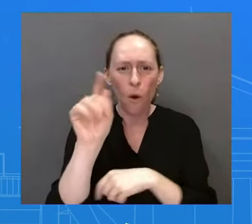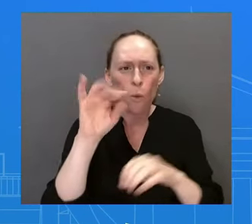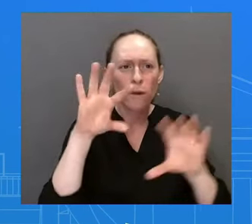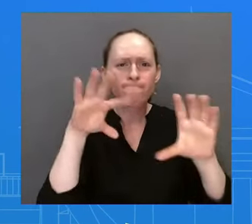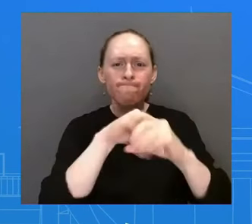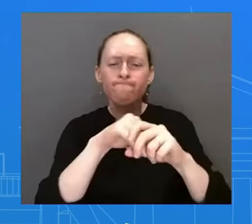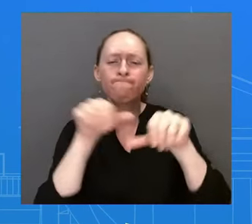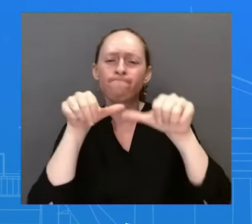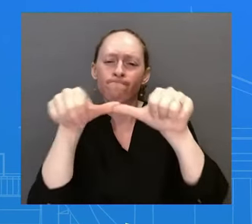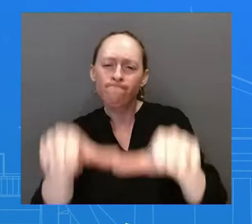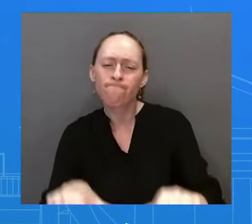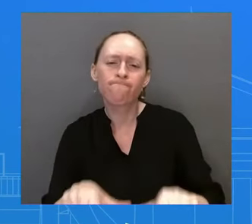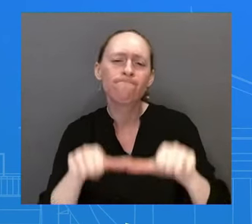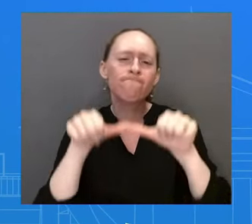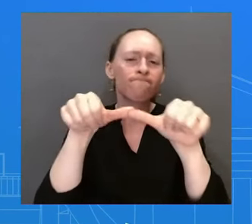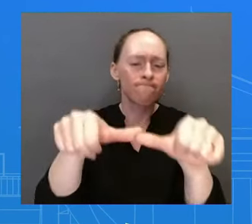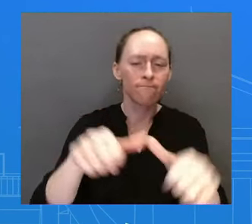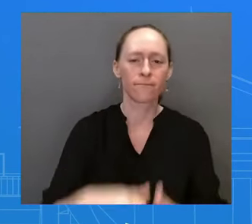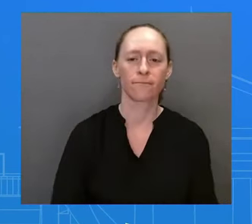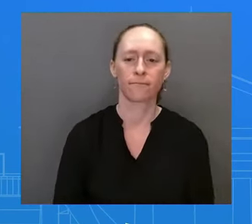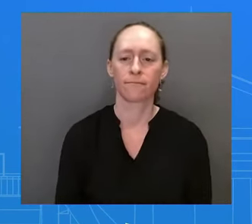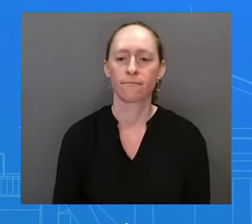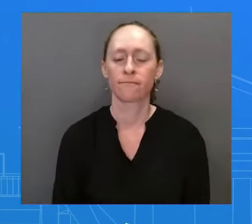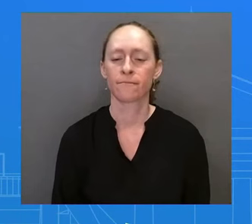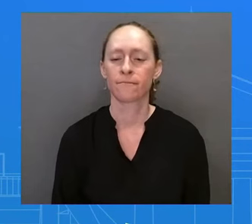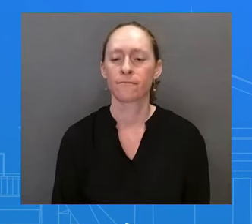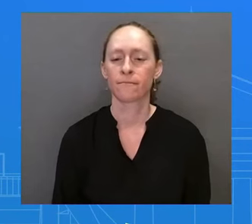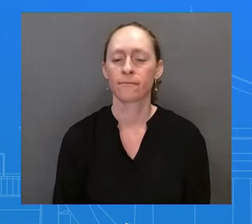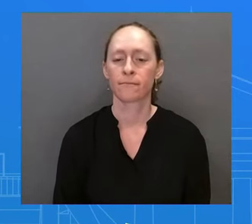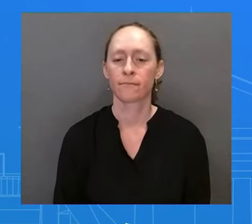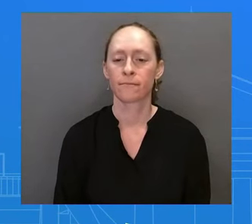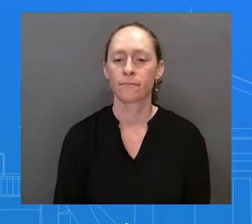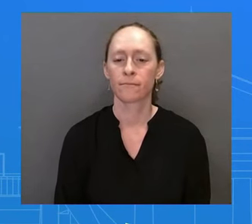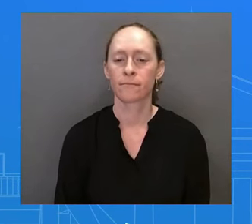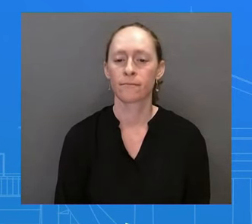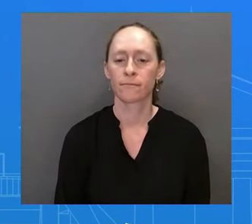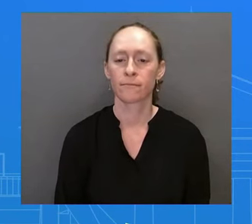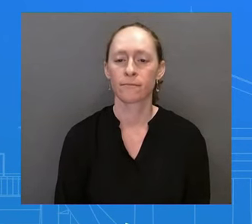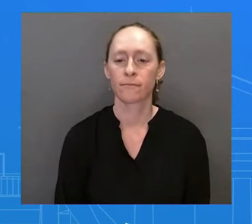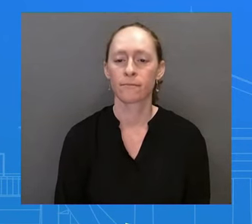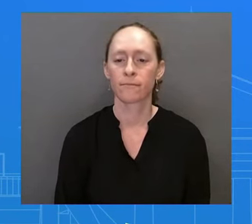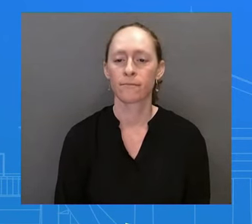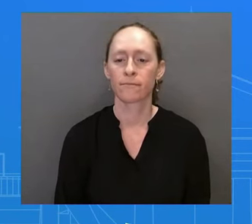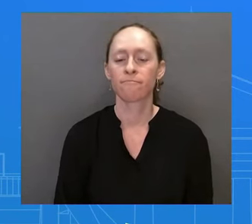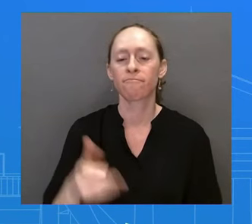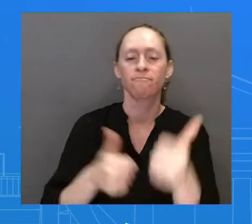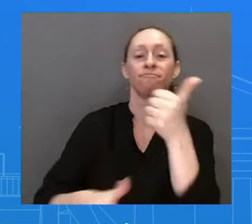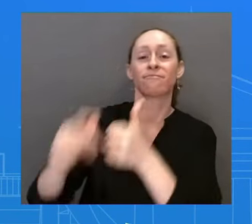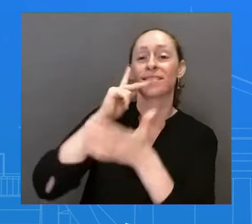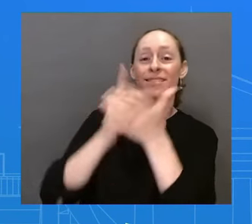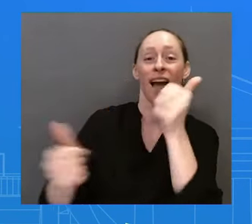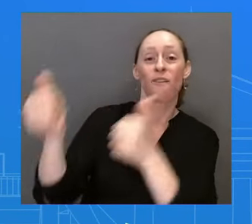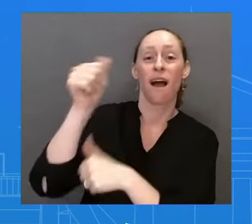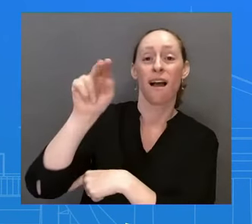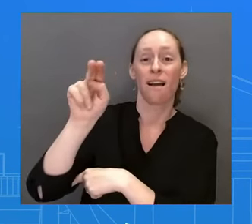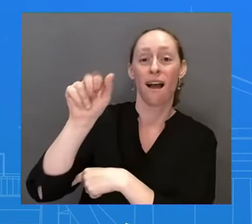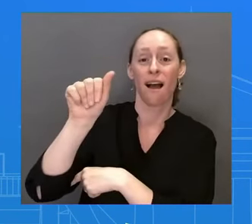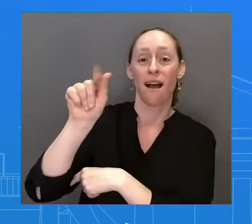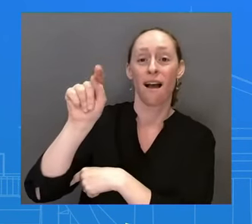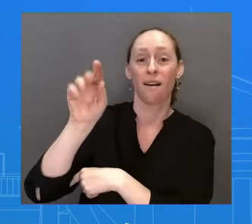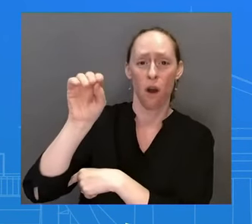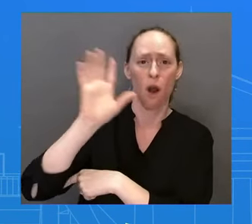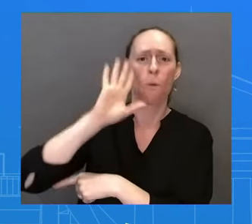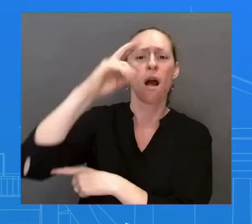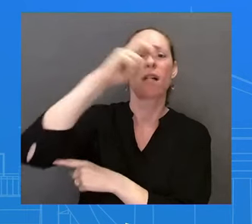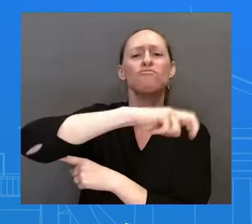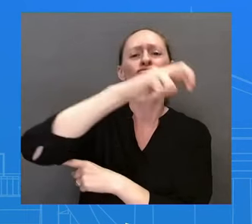General's pre-summit travel. He's making his way to all the capitals, including Washington, and that's really going to be the focus. And will the President ask the